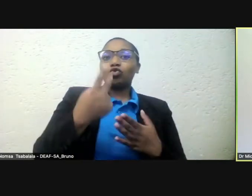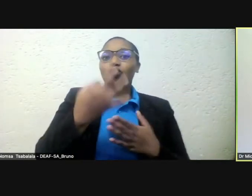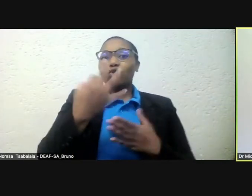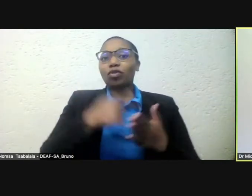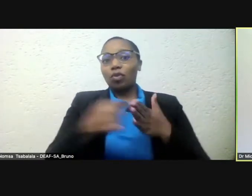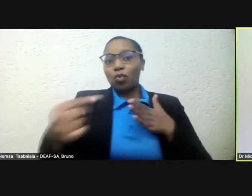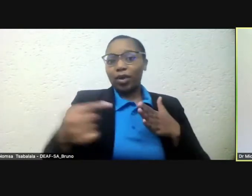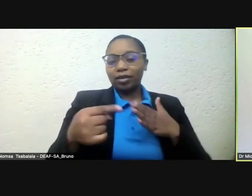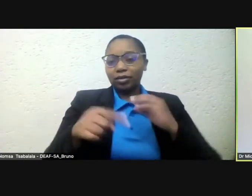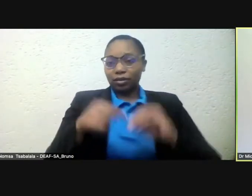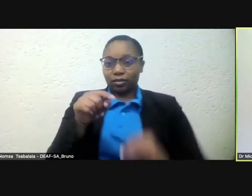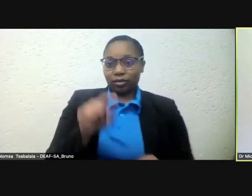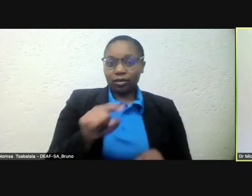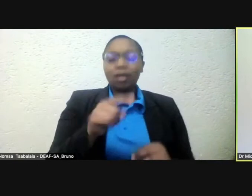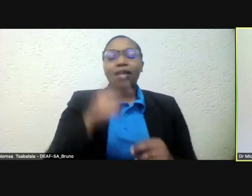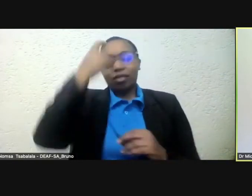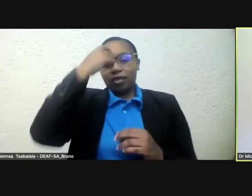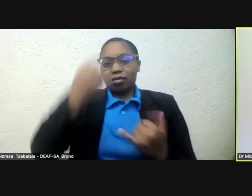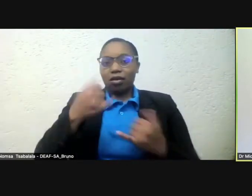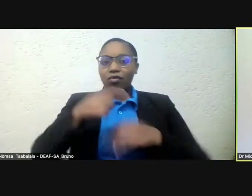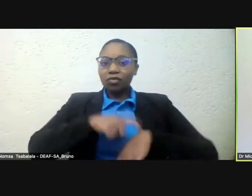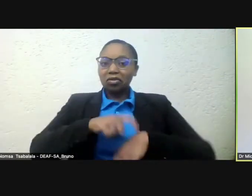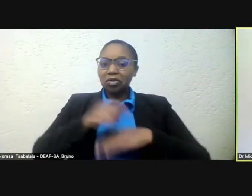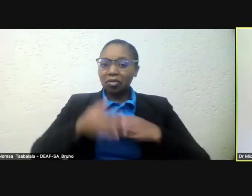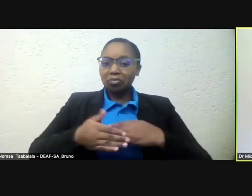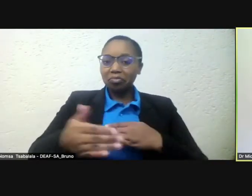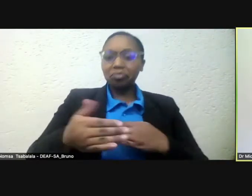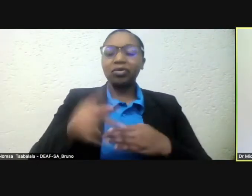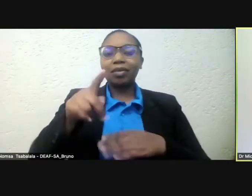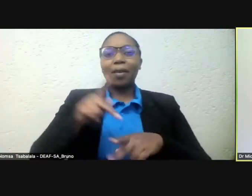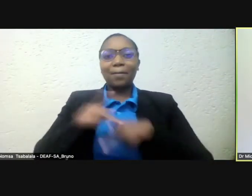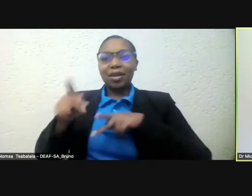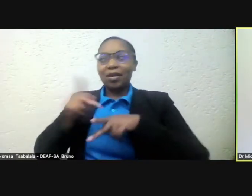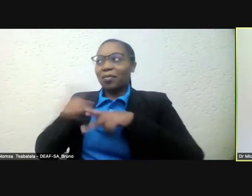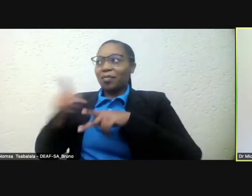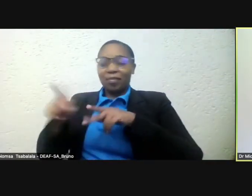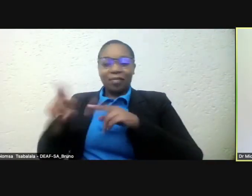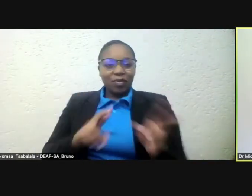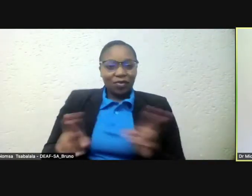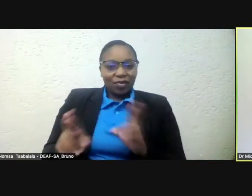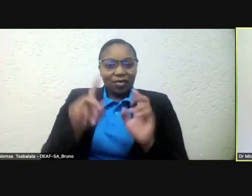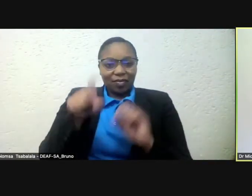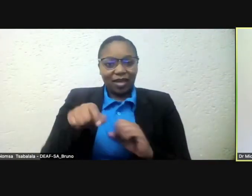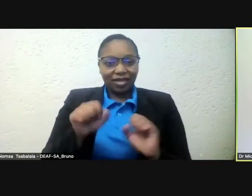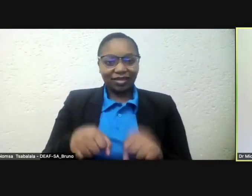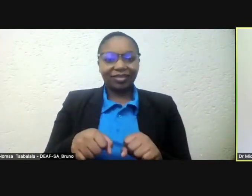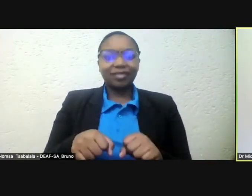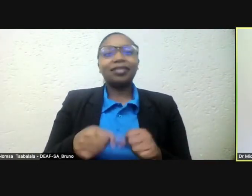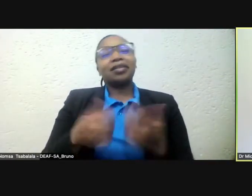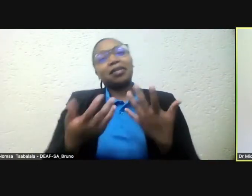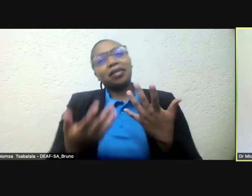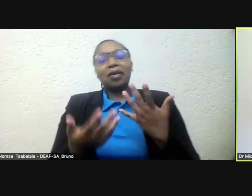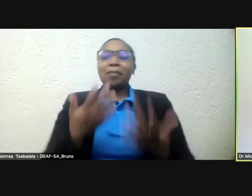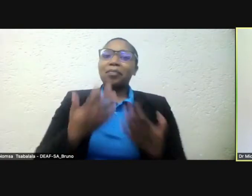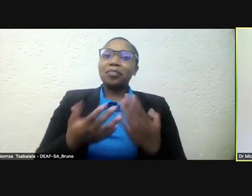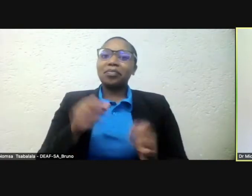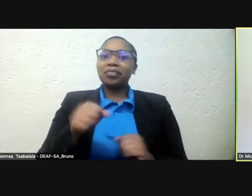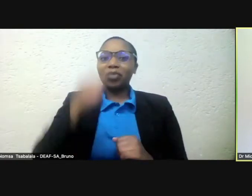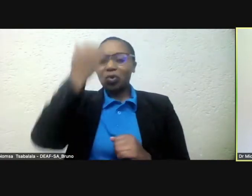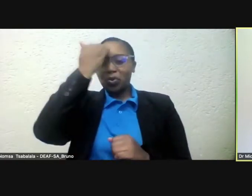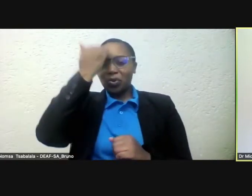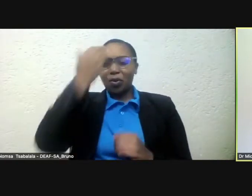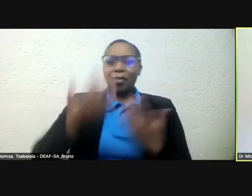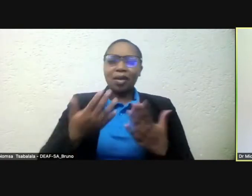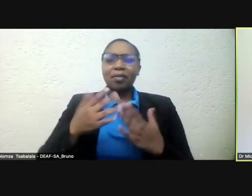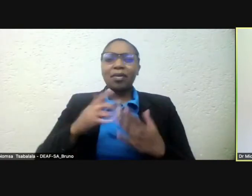And I think in the interim, I think we just need to prepare. I think we're expecting disease to be, we know that disease will be less severe in